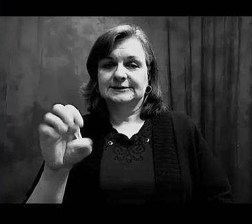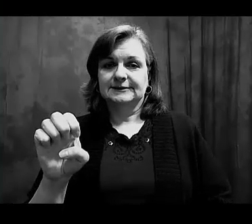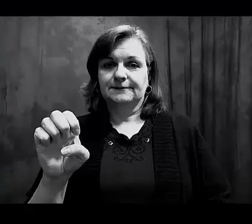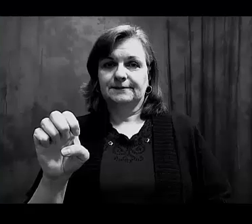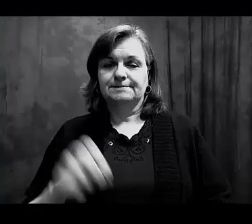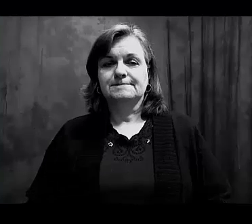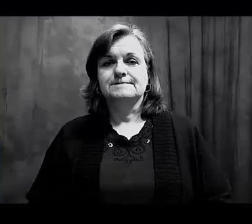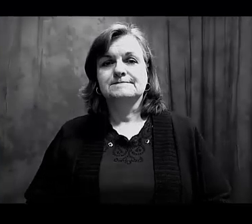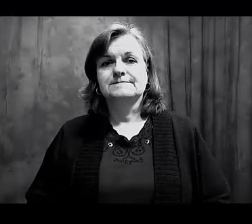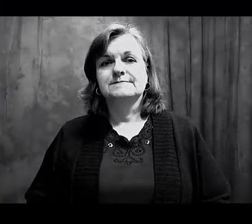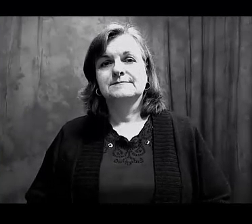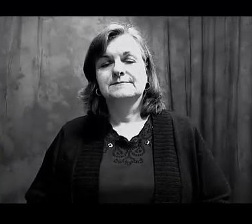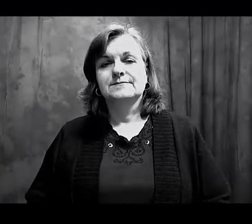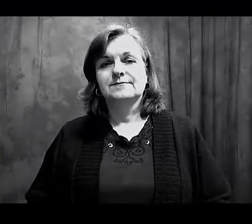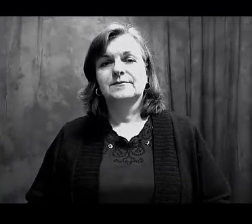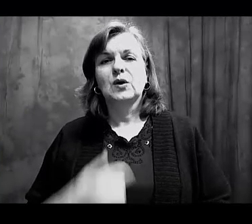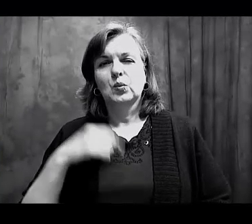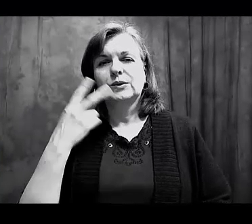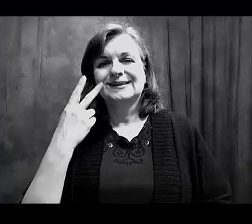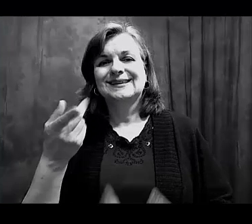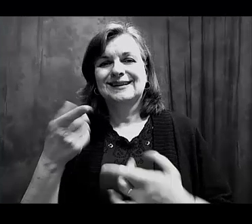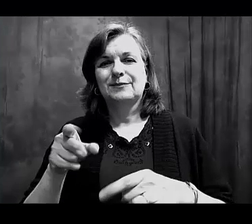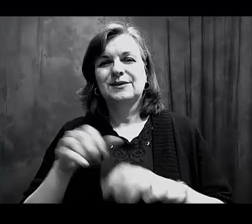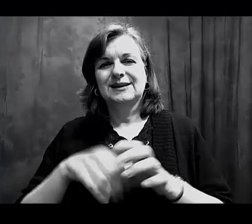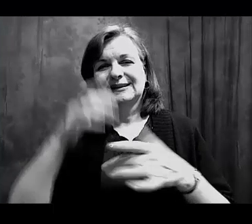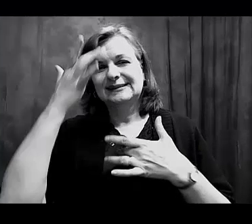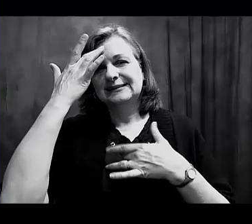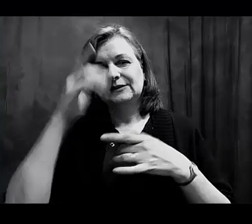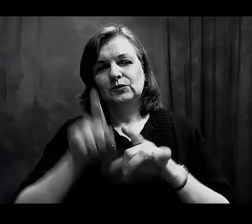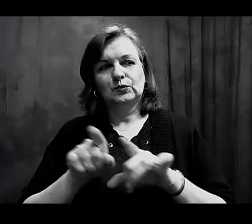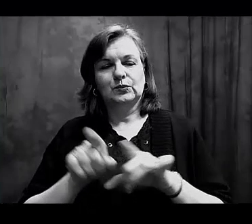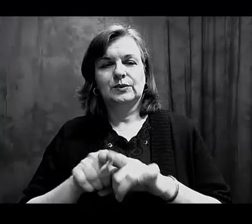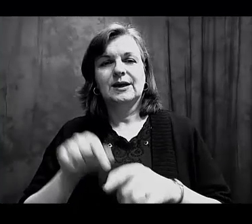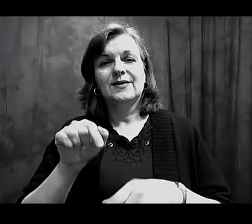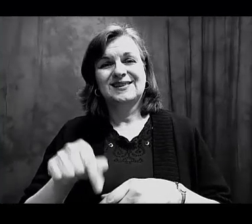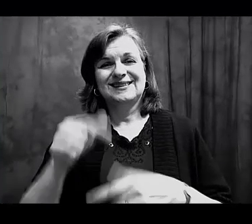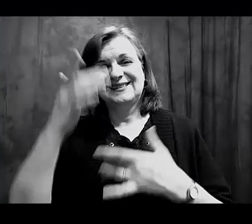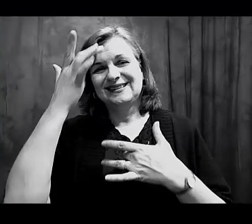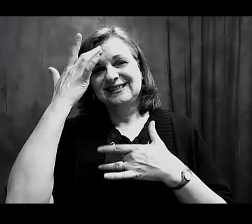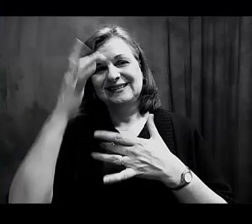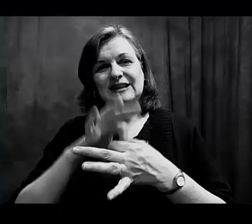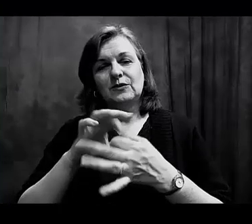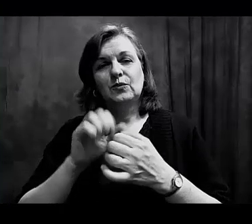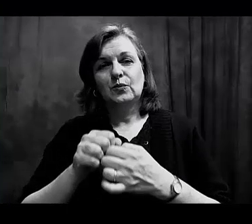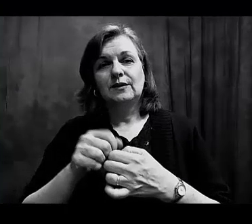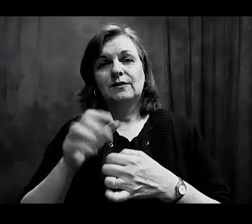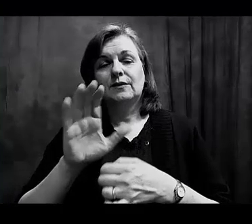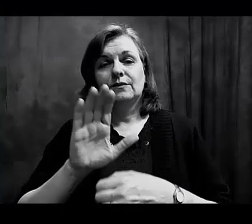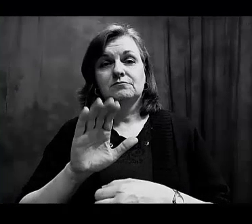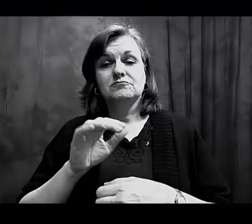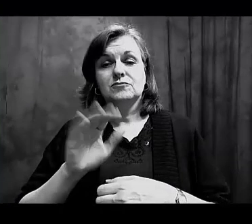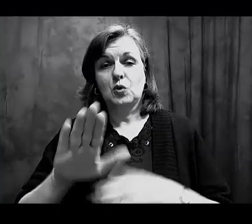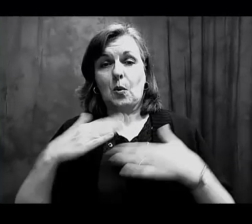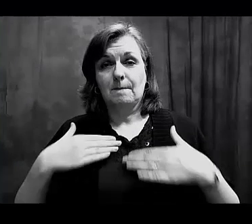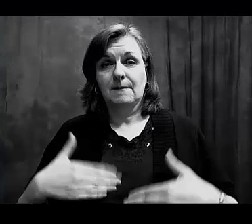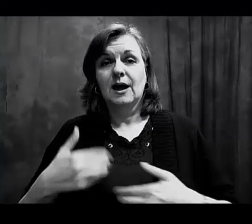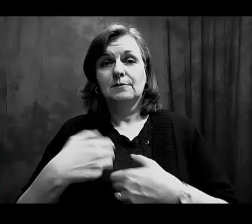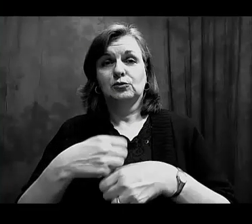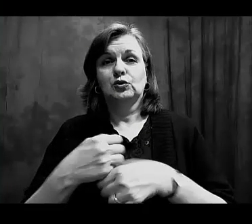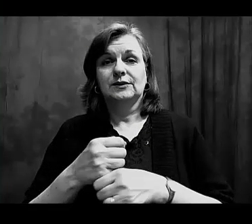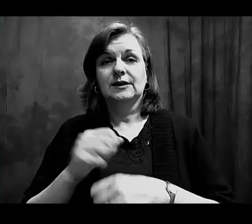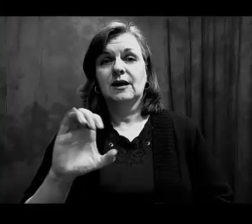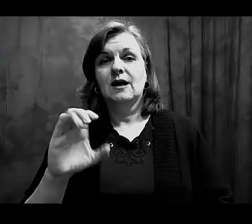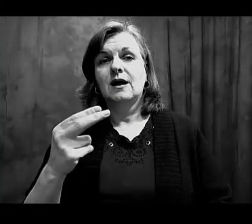have something known as incomplete dominance. We see this in disease as well. This disease is